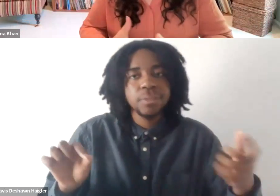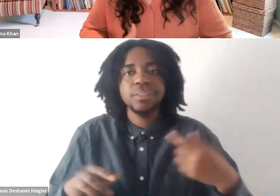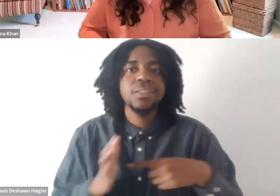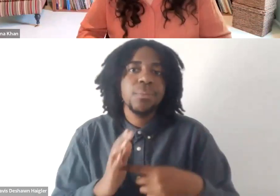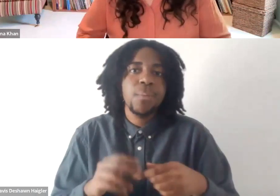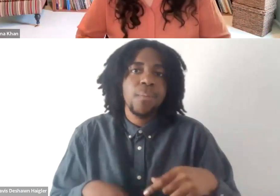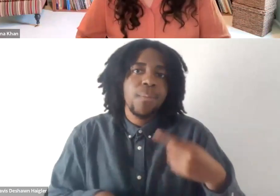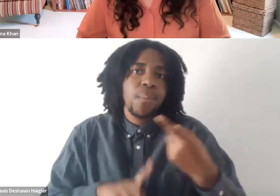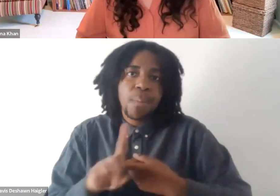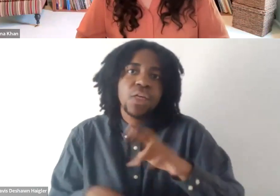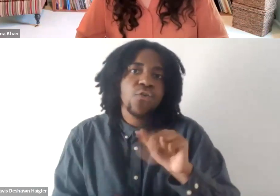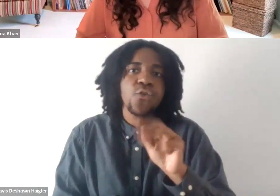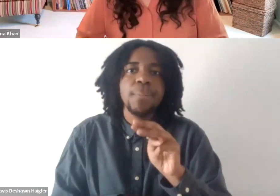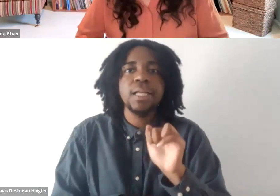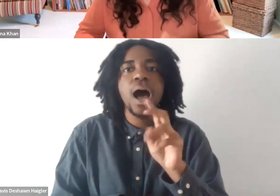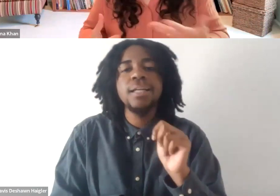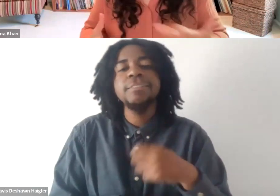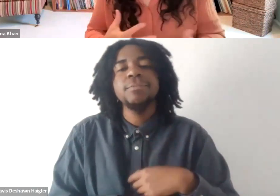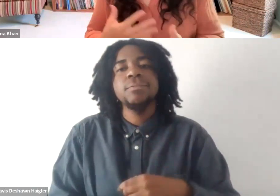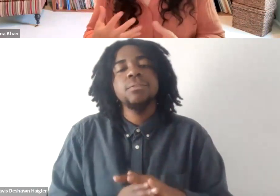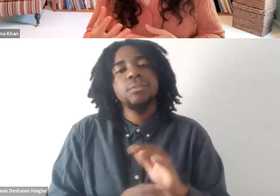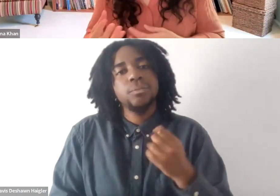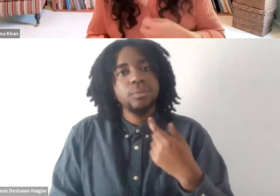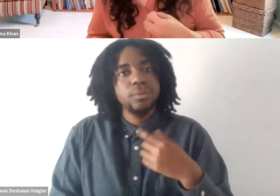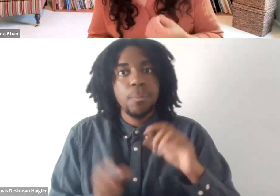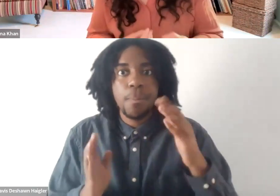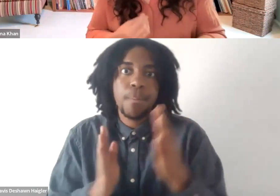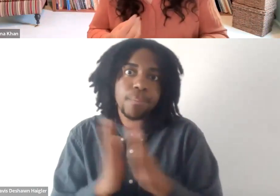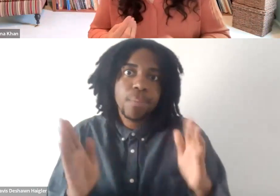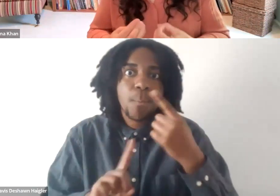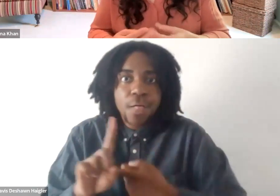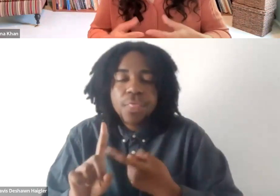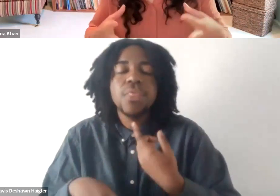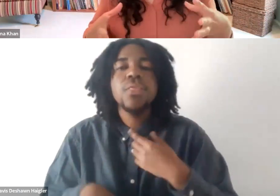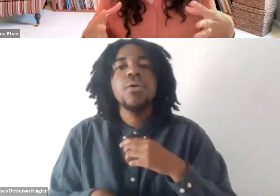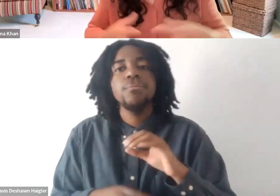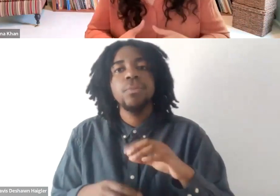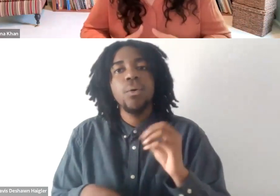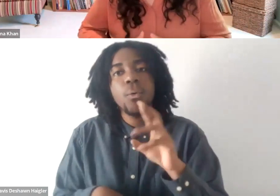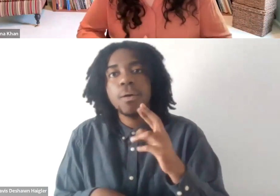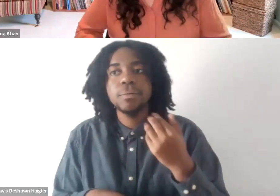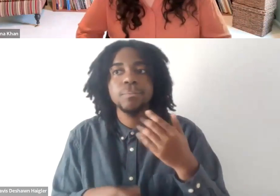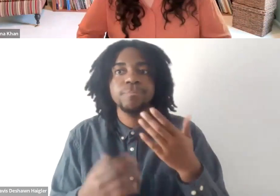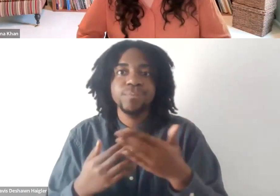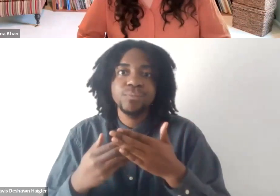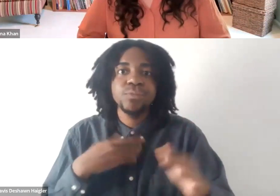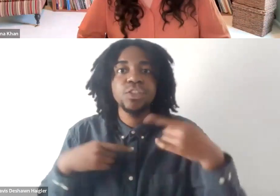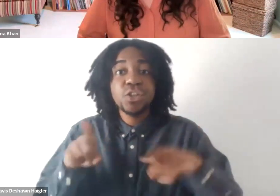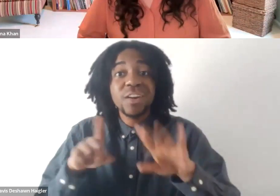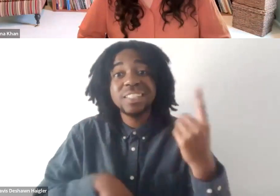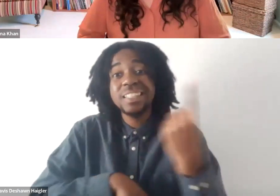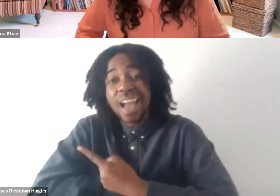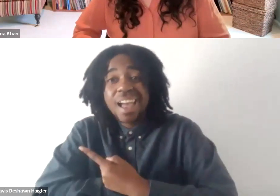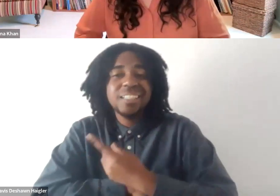life that is devoted to this special time. And then throughout the day, you may say special words or phrases. And so it's just very integrated into